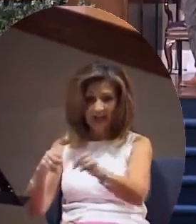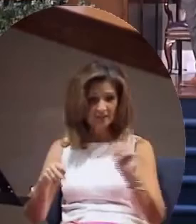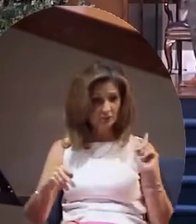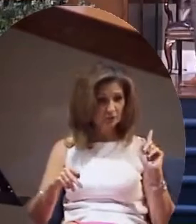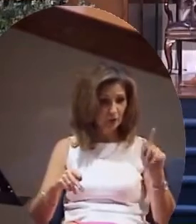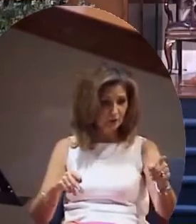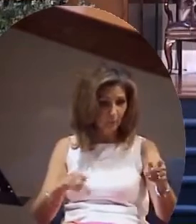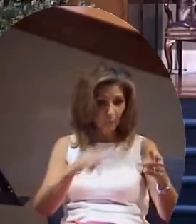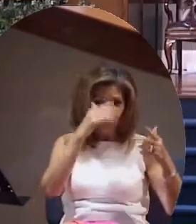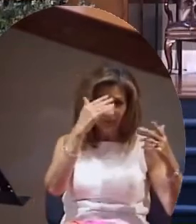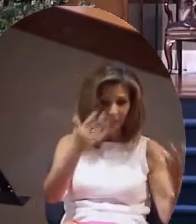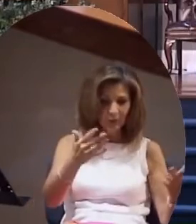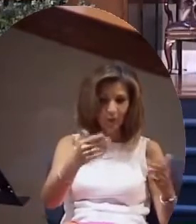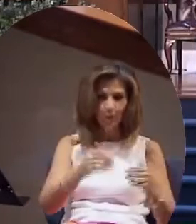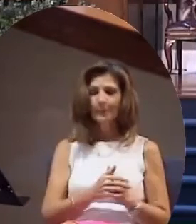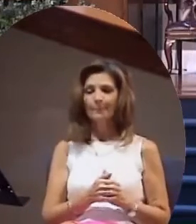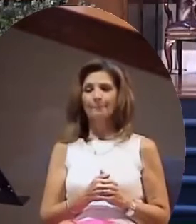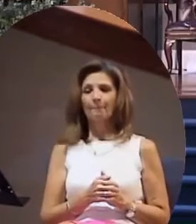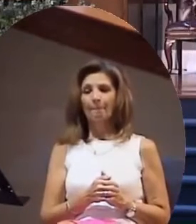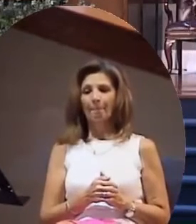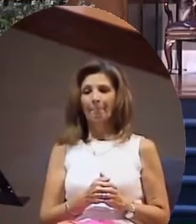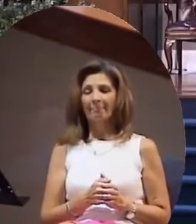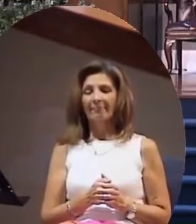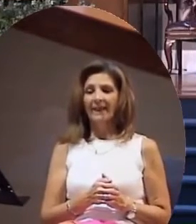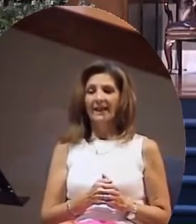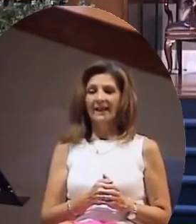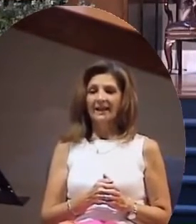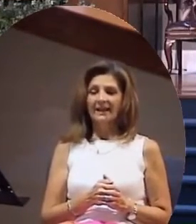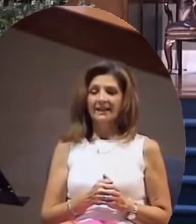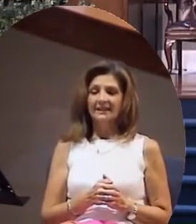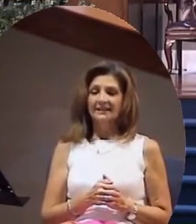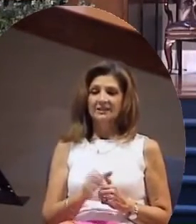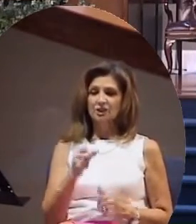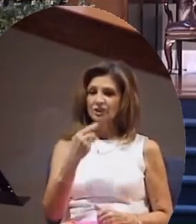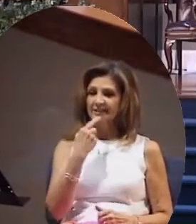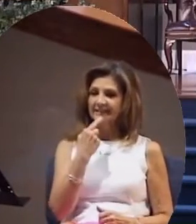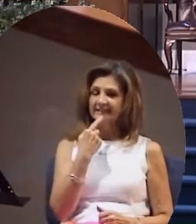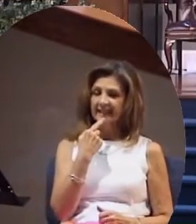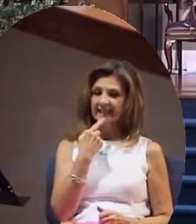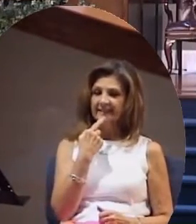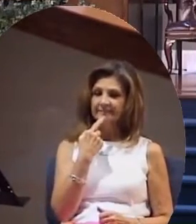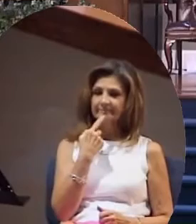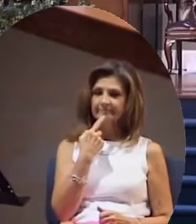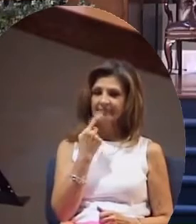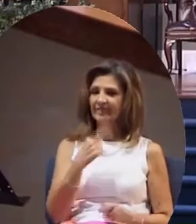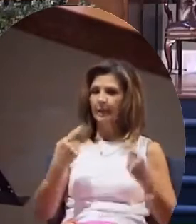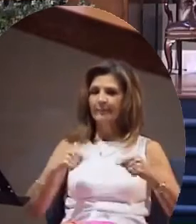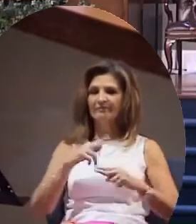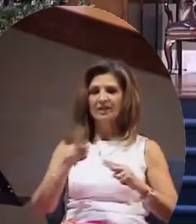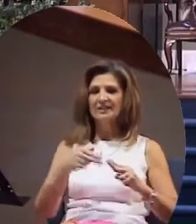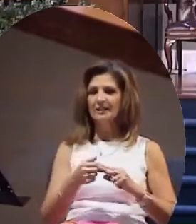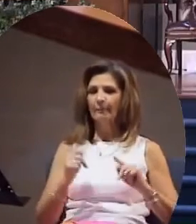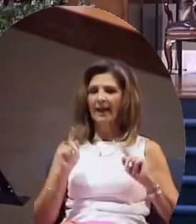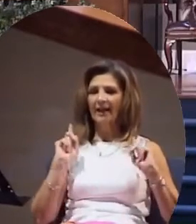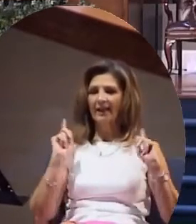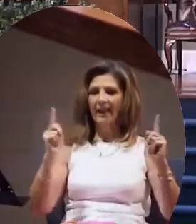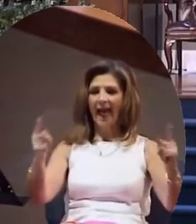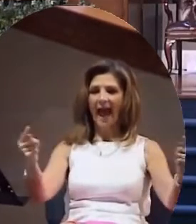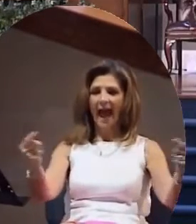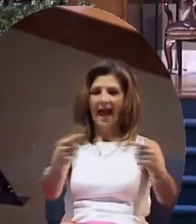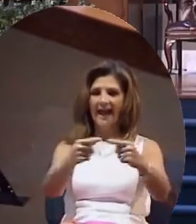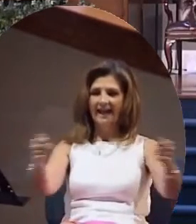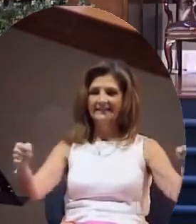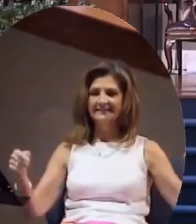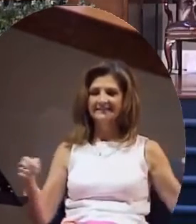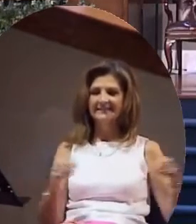to the creek, and I've been told here it goes all the way to the ditch. And she said, they've been fussing about them boundaries. She said, they've